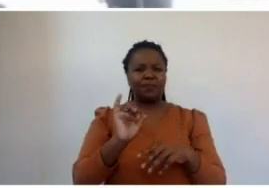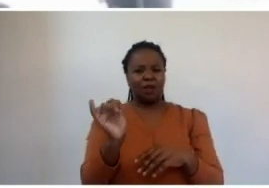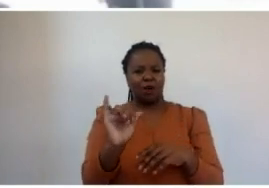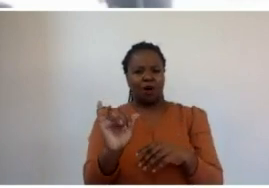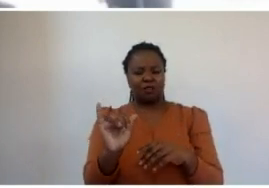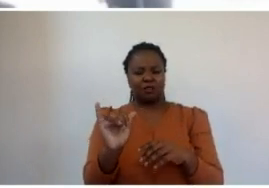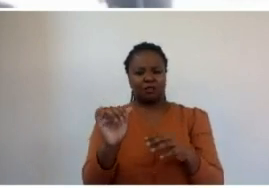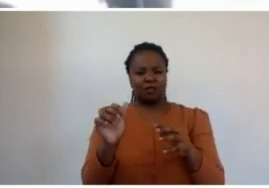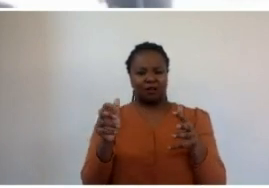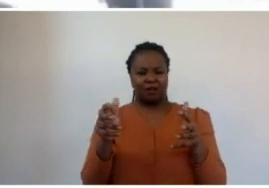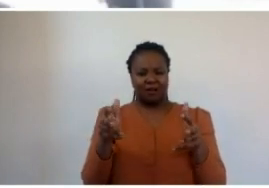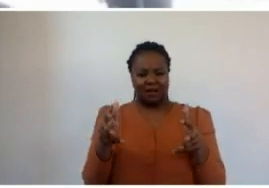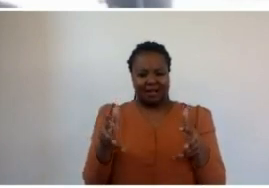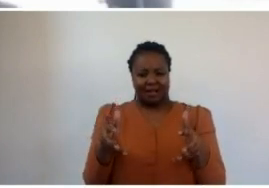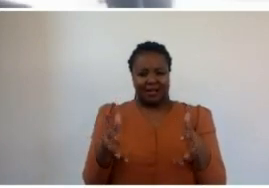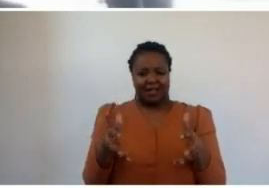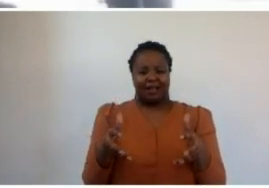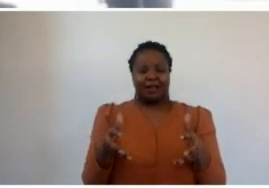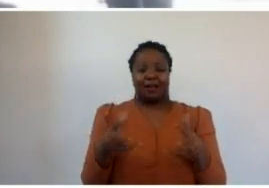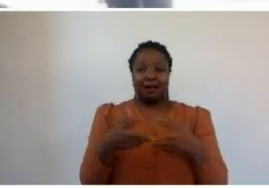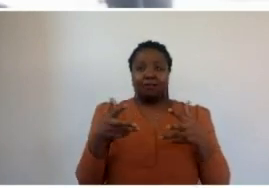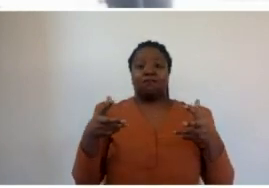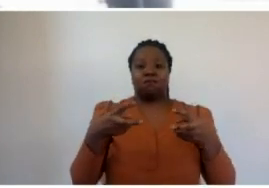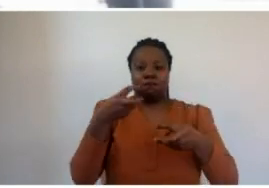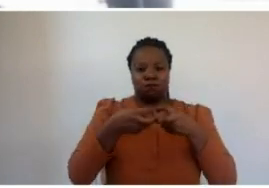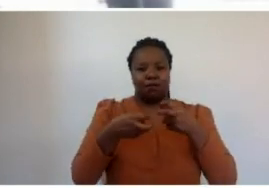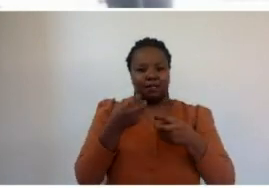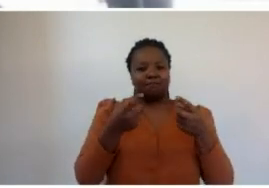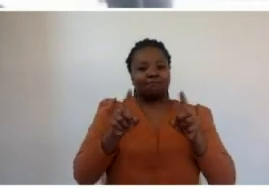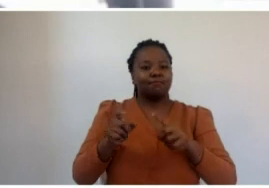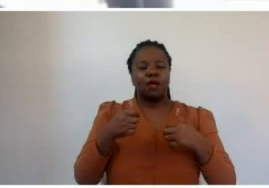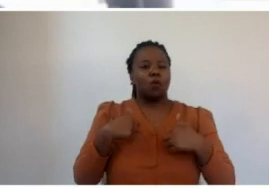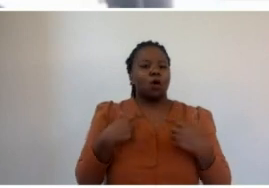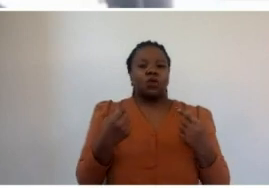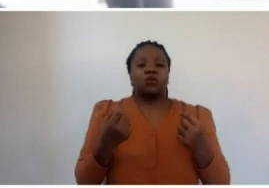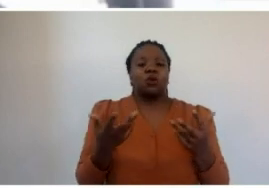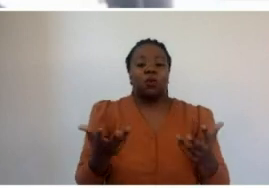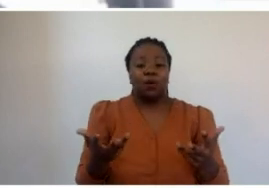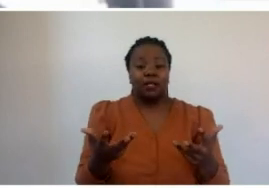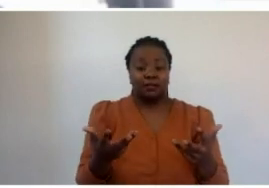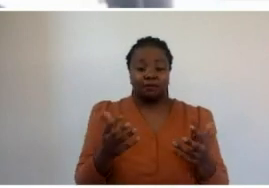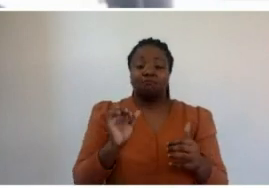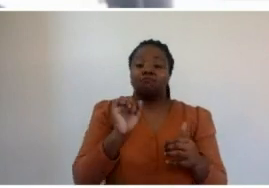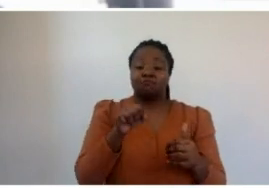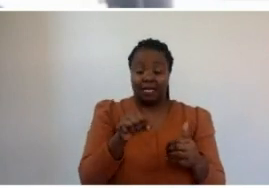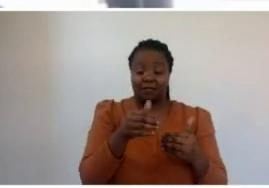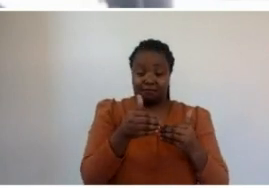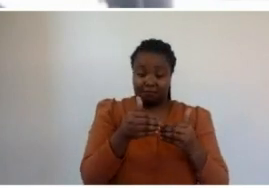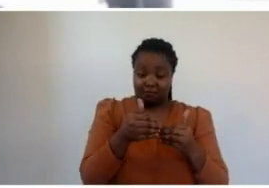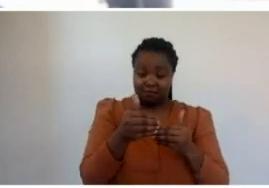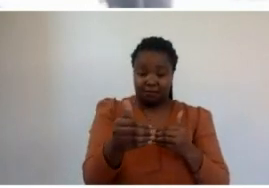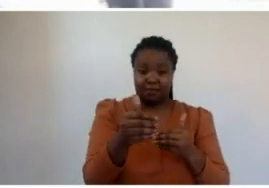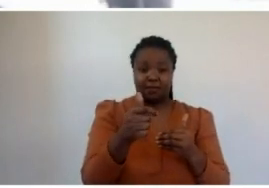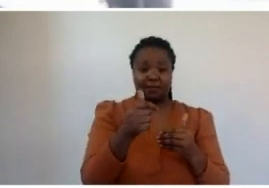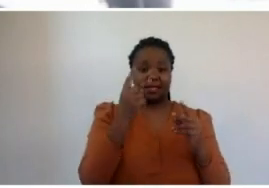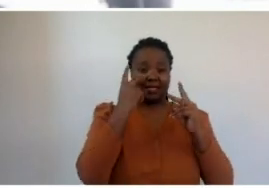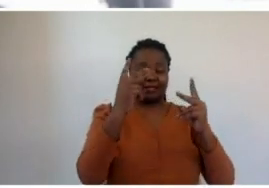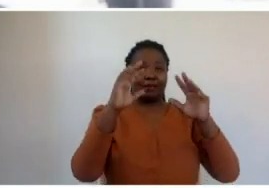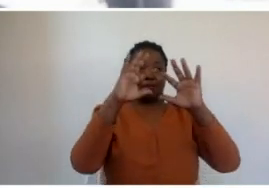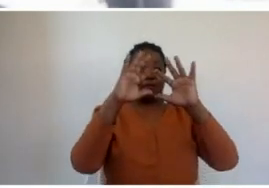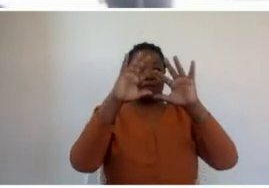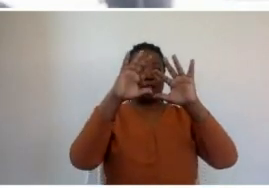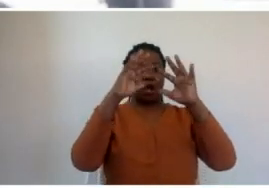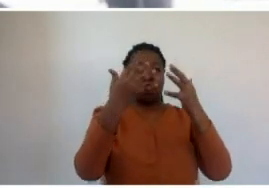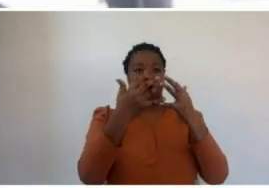pre-existing fragile circumstances. So what do we do about it? Of course, we argue to go back to the principles of the Global Compact, but we